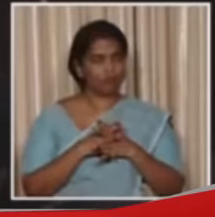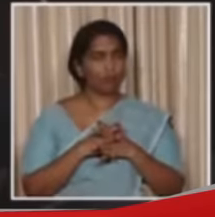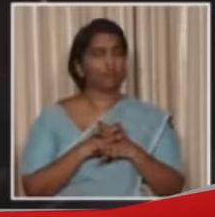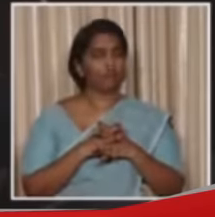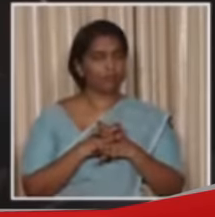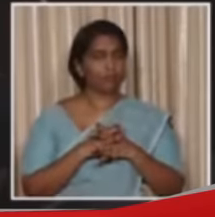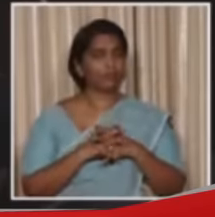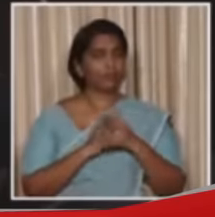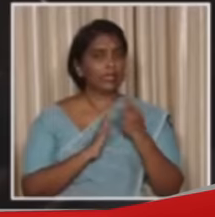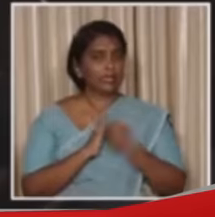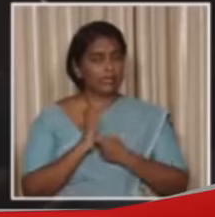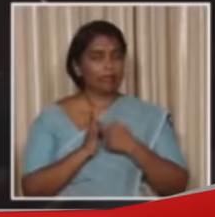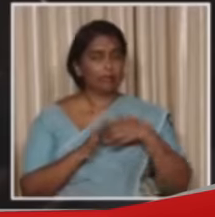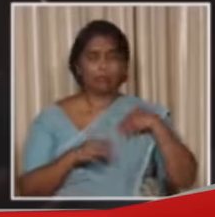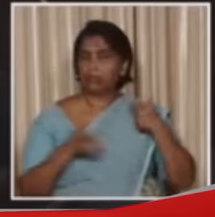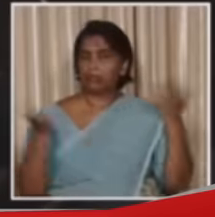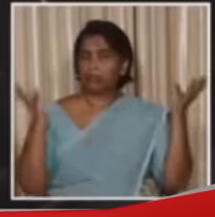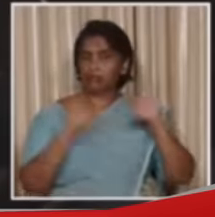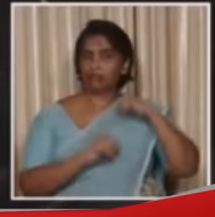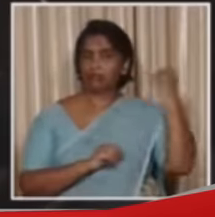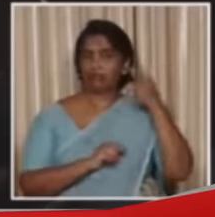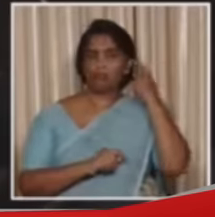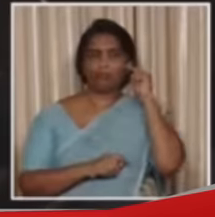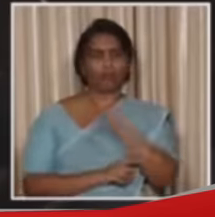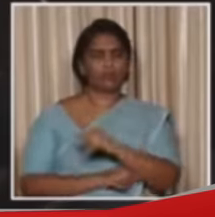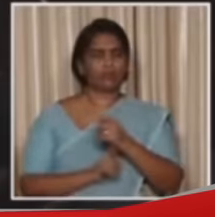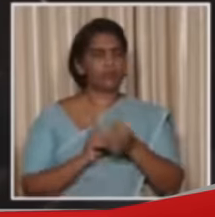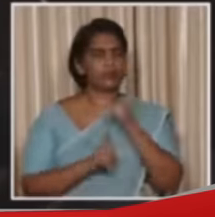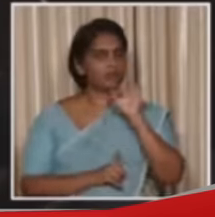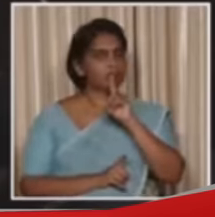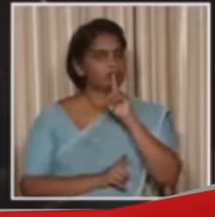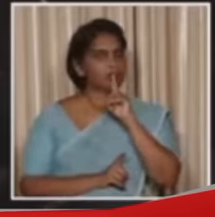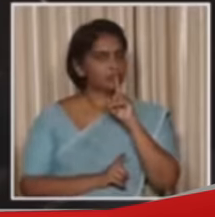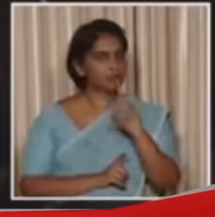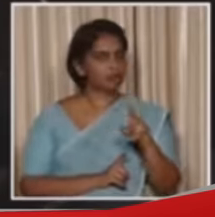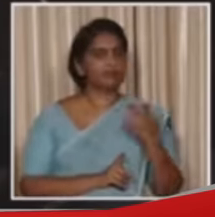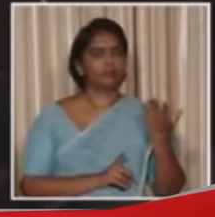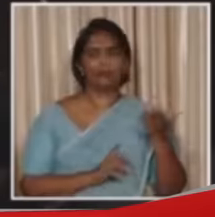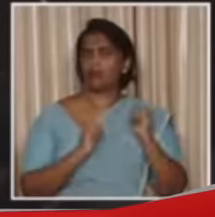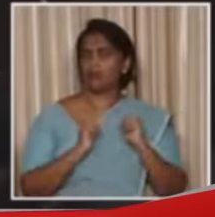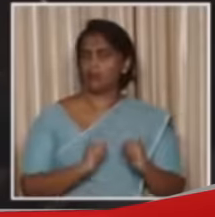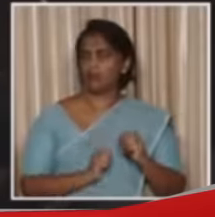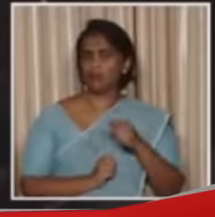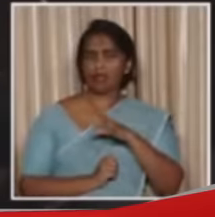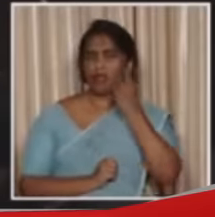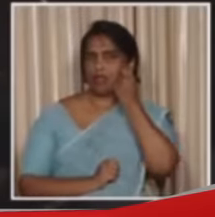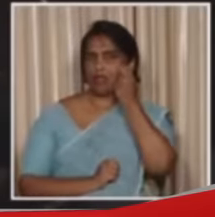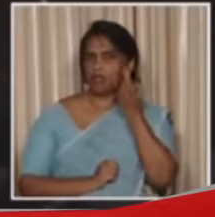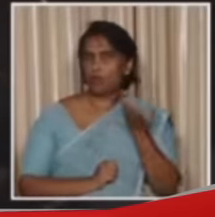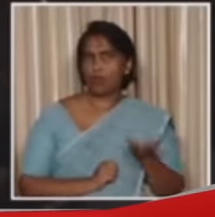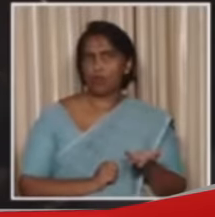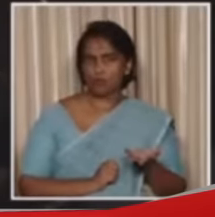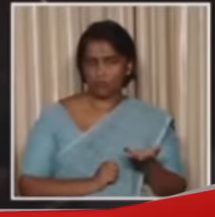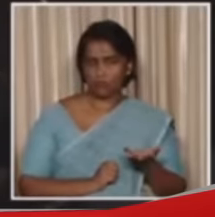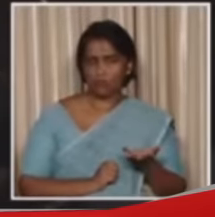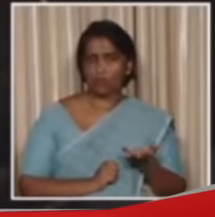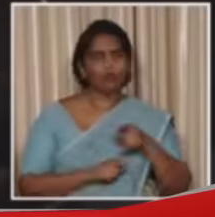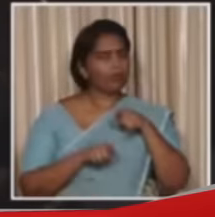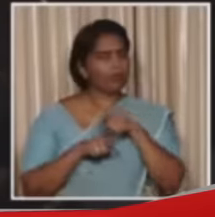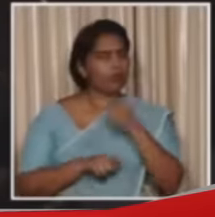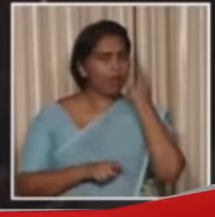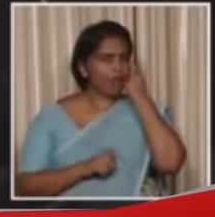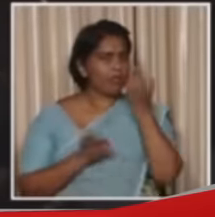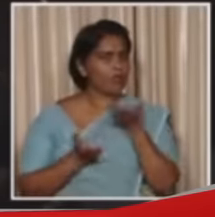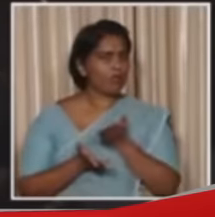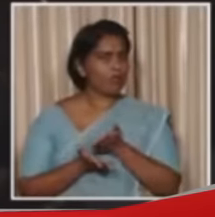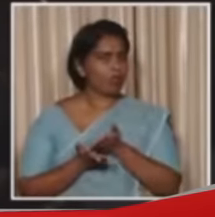So what is the underlying message here? That all of us must forego or give up any